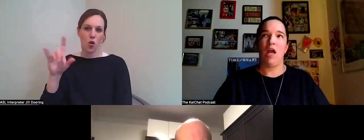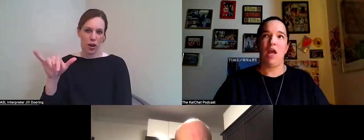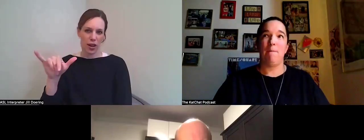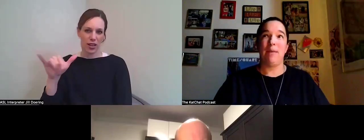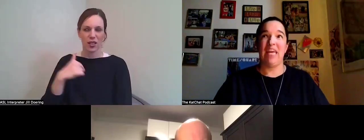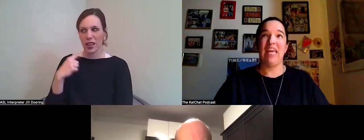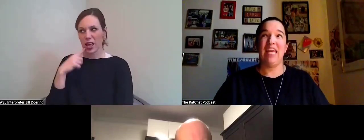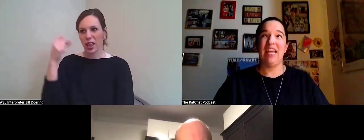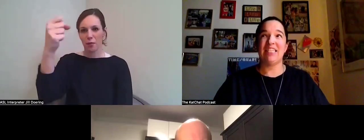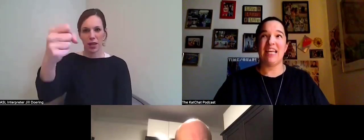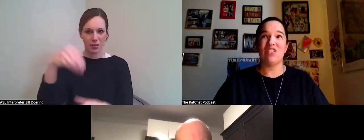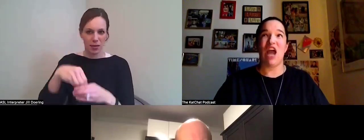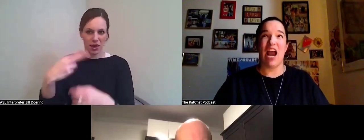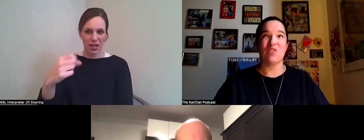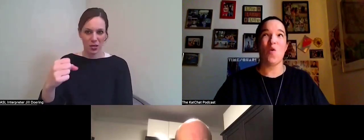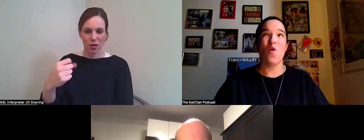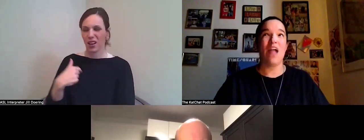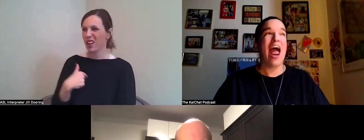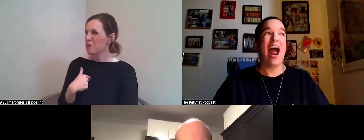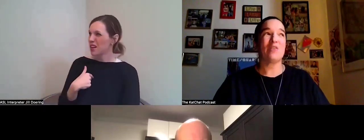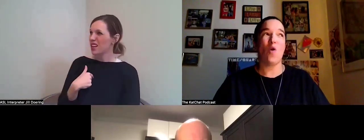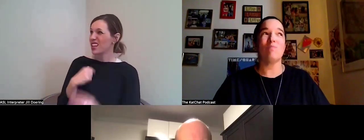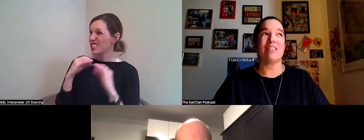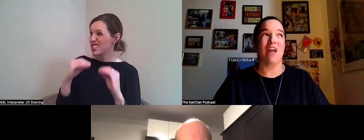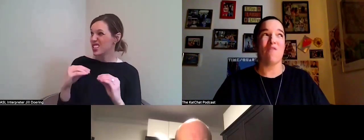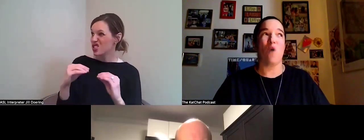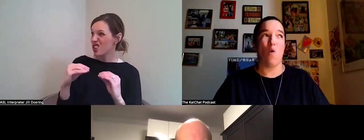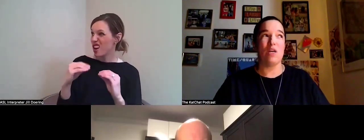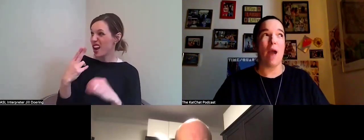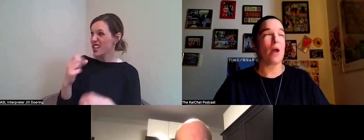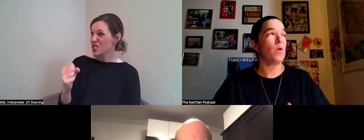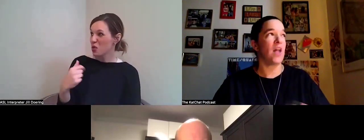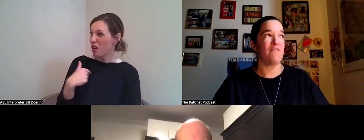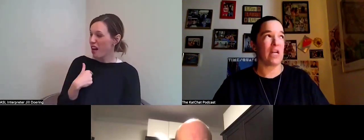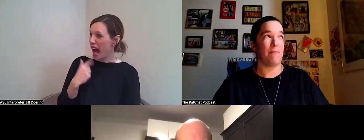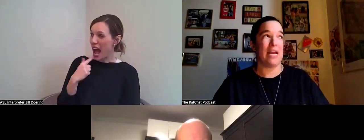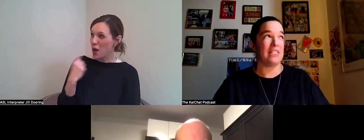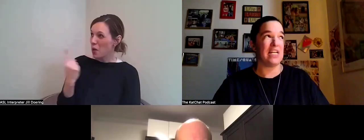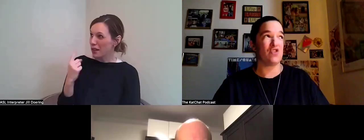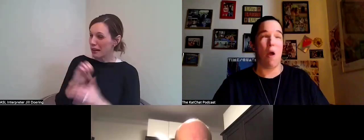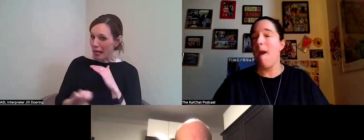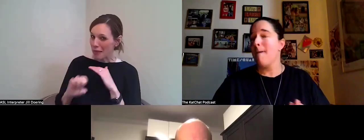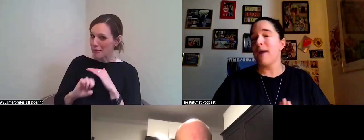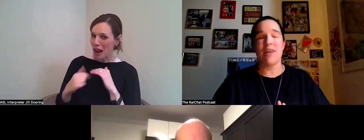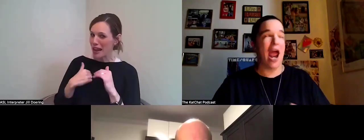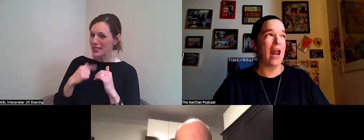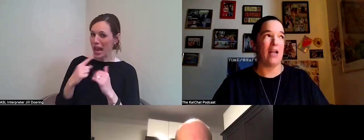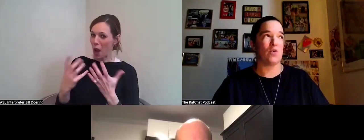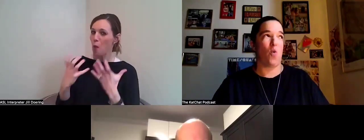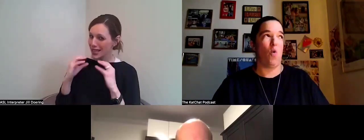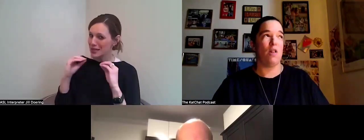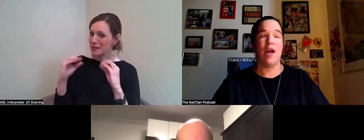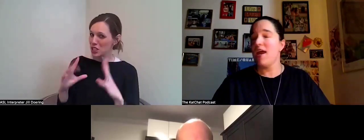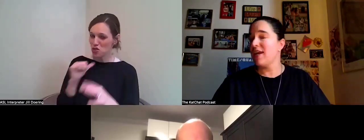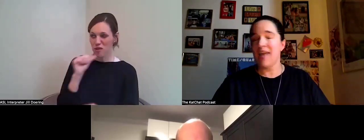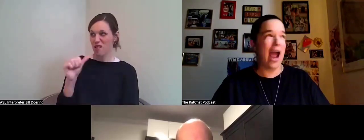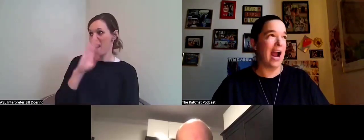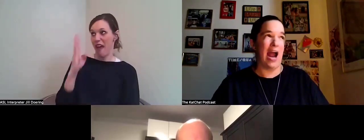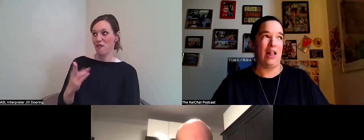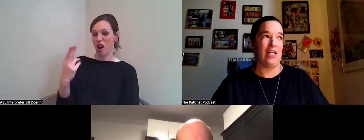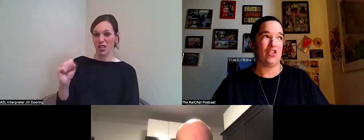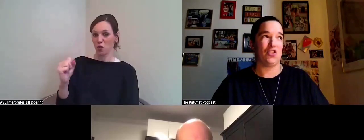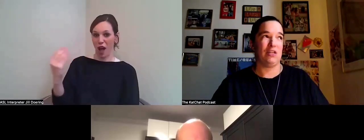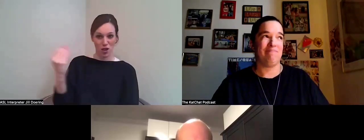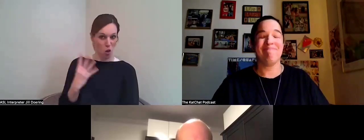like, me teach high school? I told myself growing up I would love to be a teacher, but not high school,